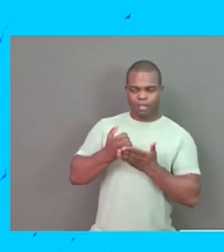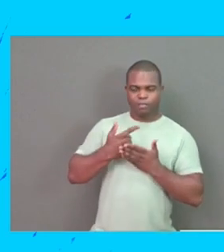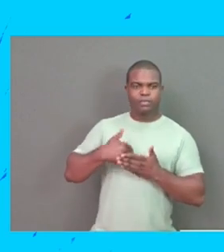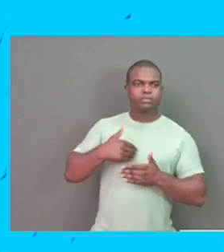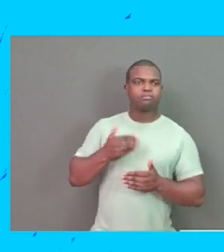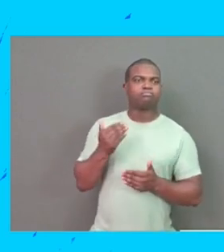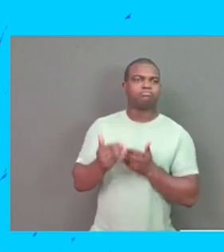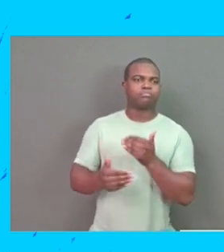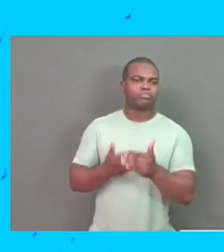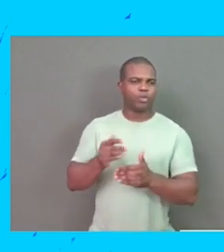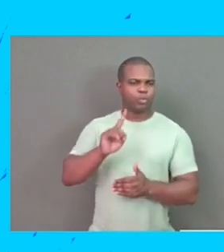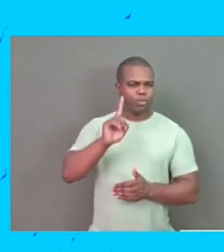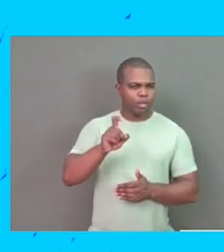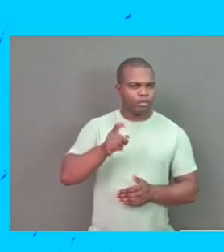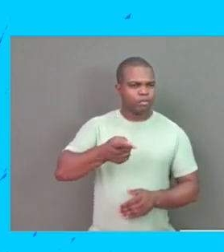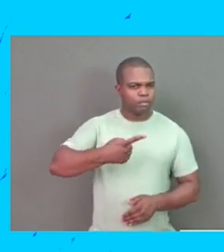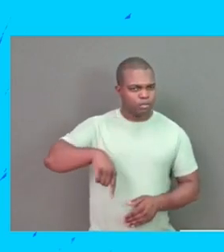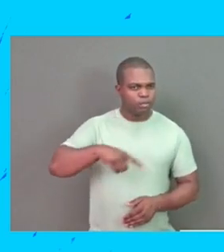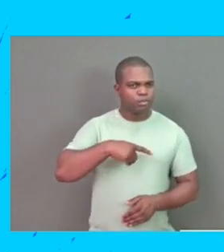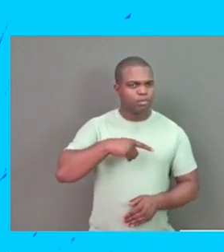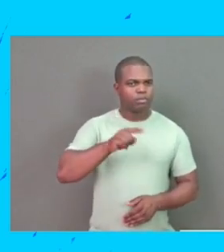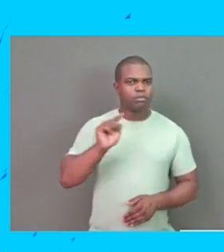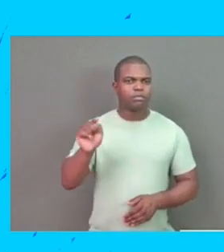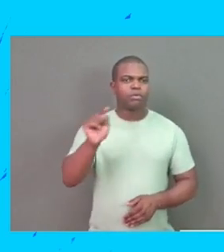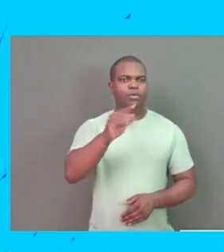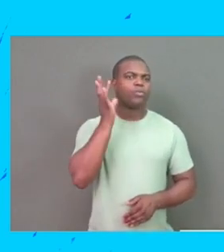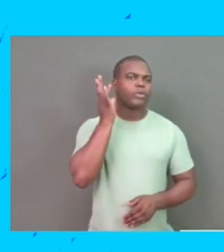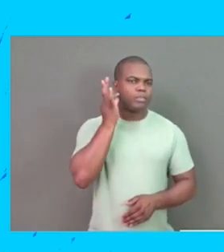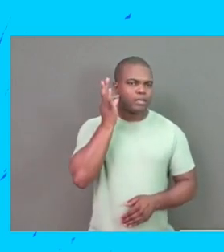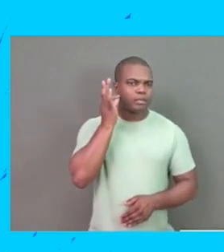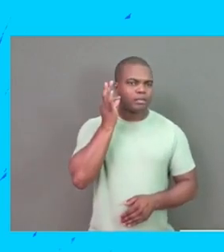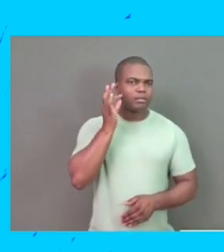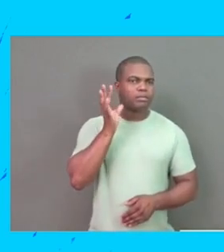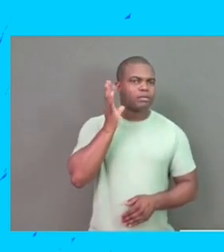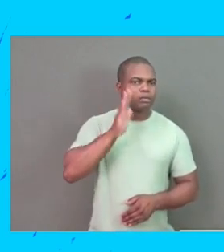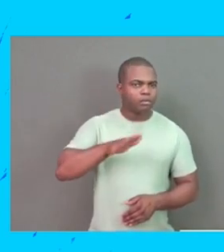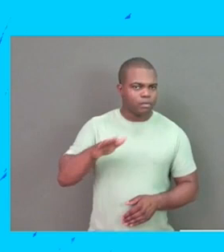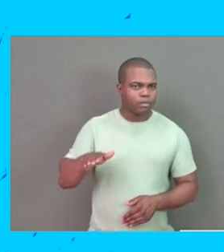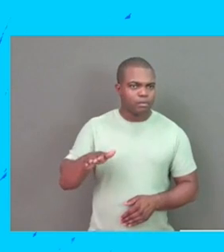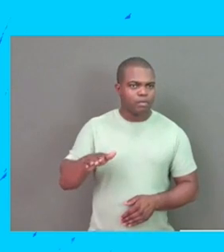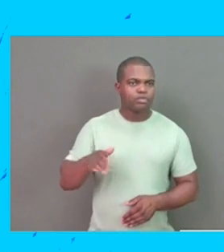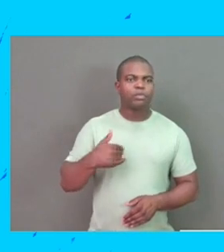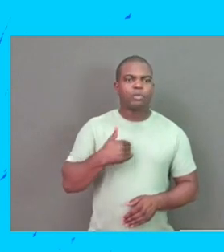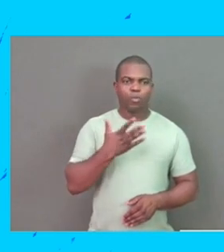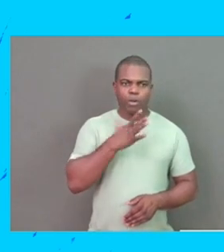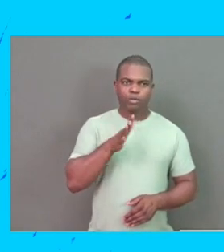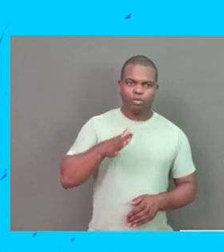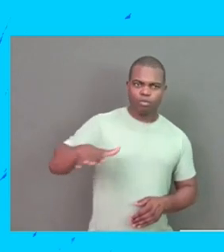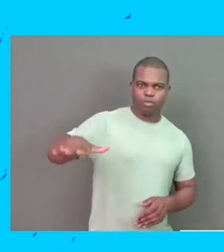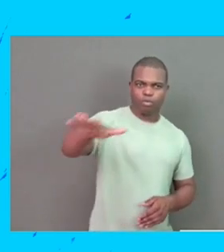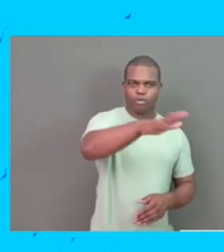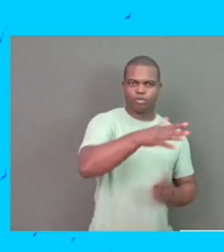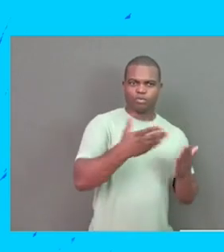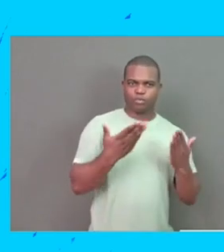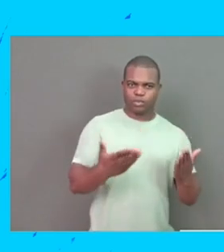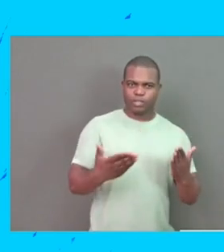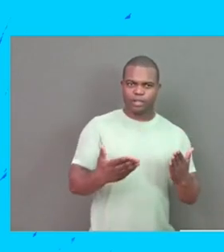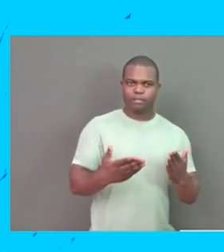today and every day to join us at Goleadoras. And as we say there, together we change the game. It's about